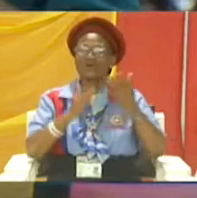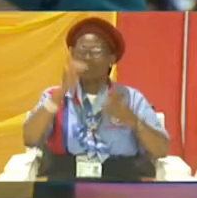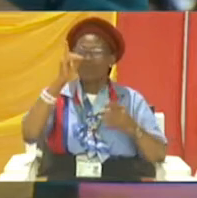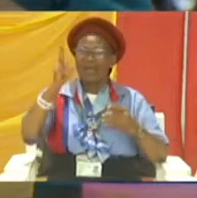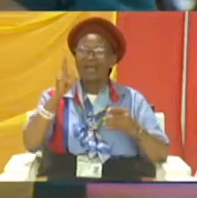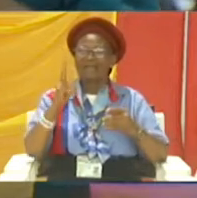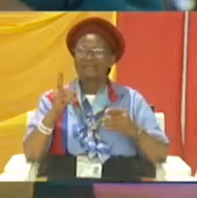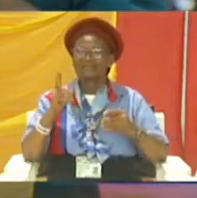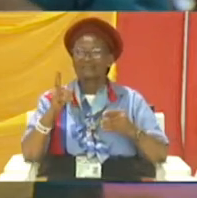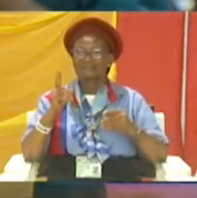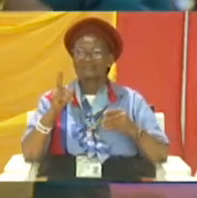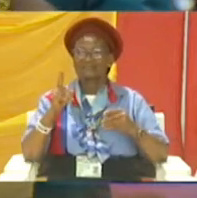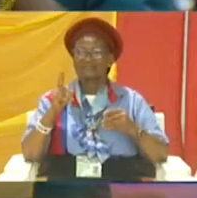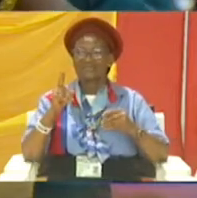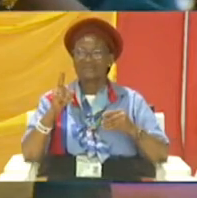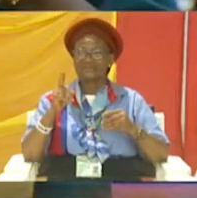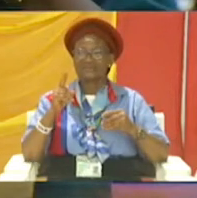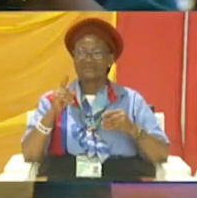enikan,